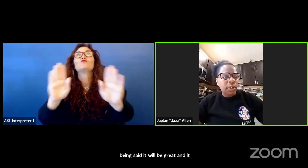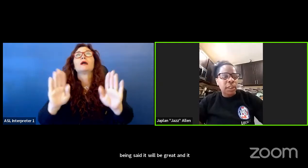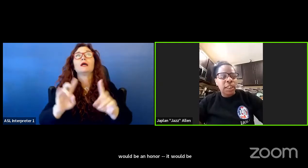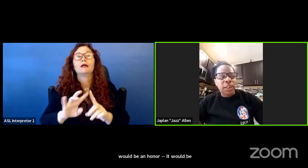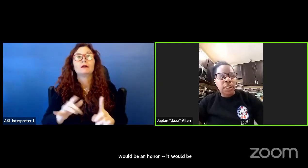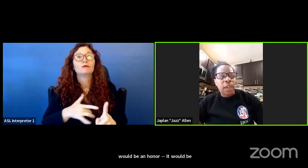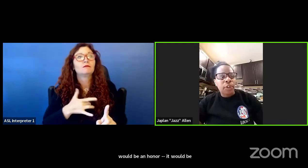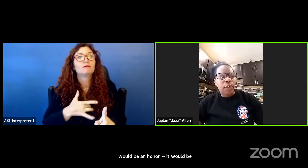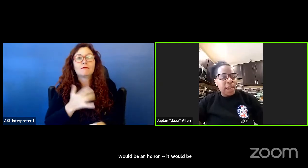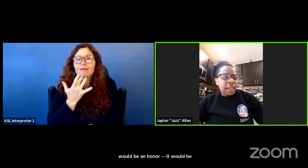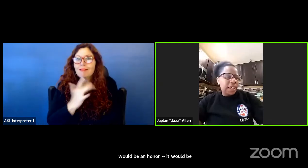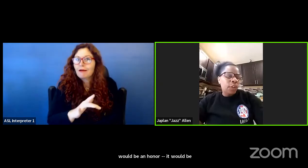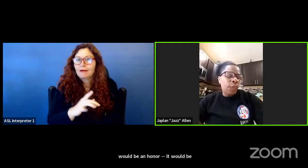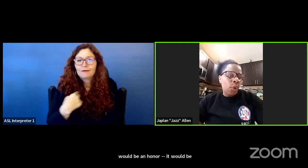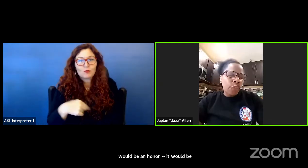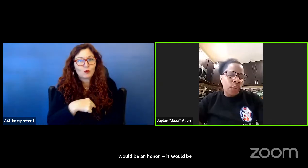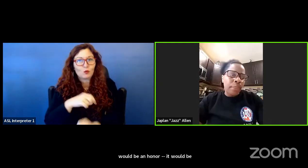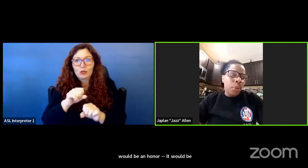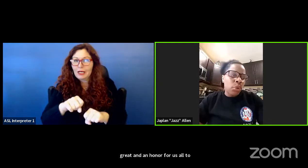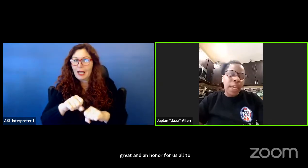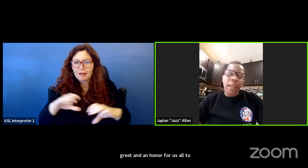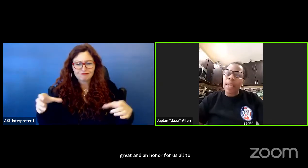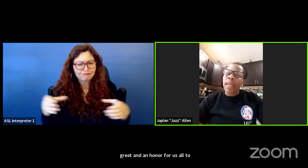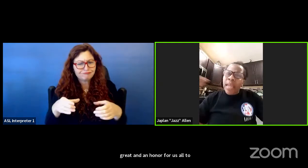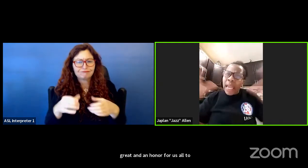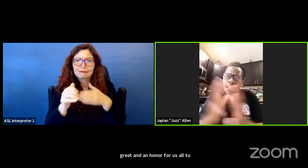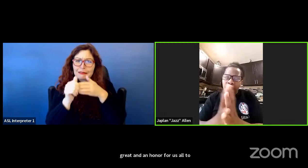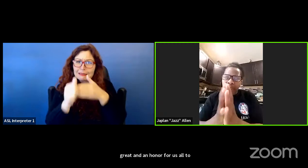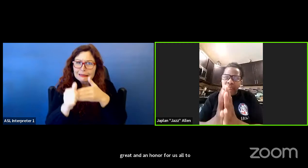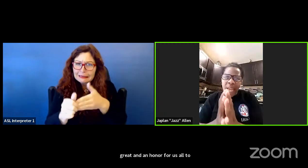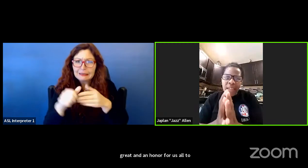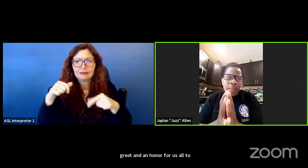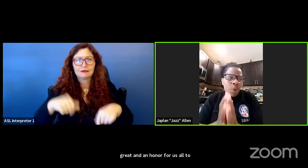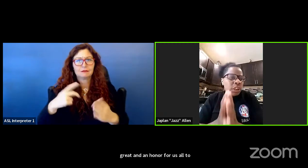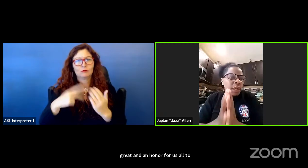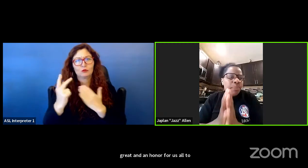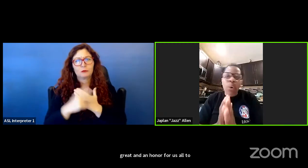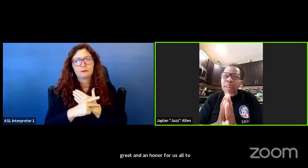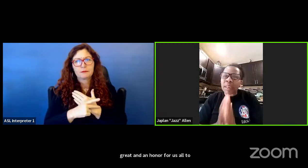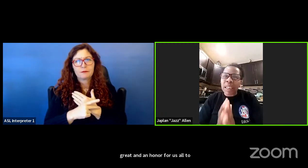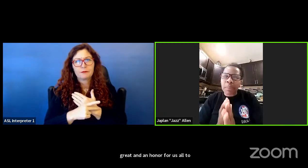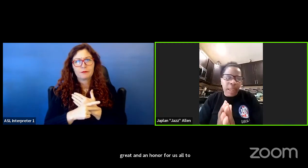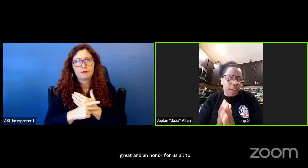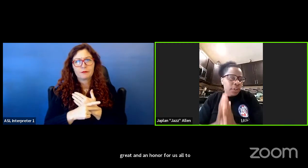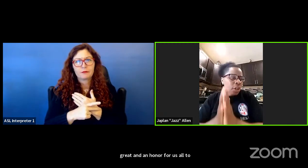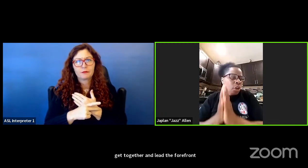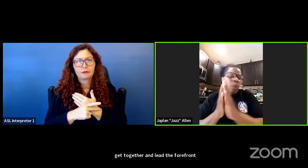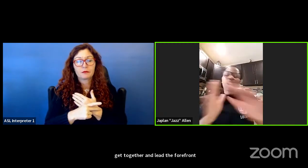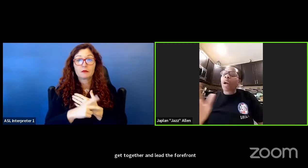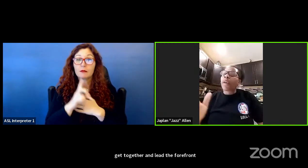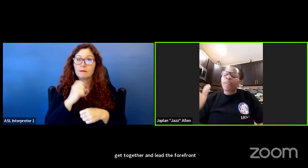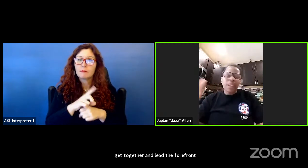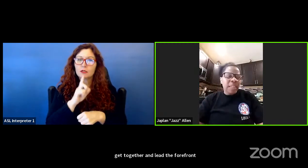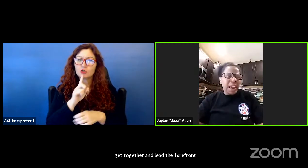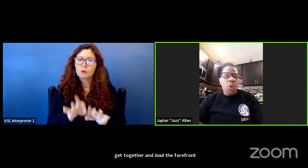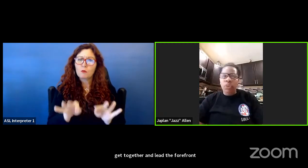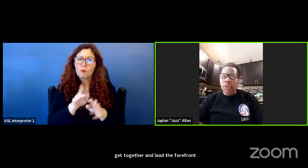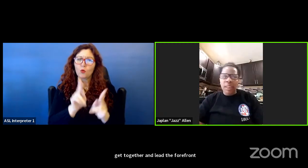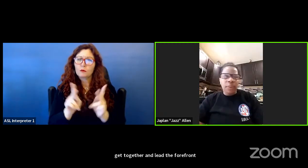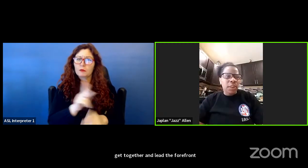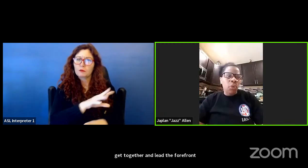all to to get together and leave the forefront the most and attach the most important key players which are the